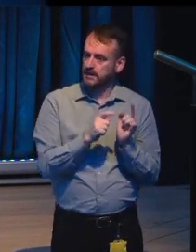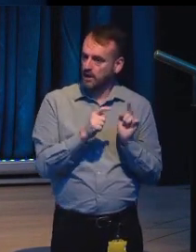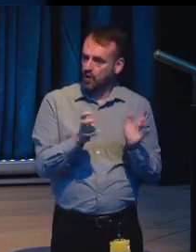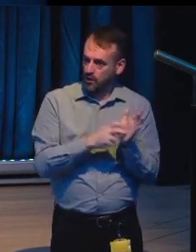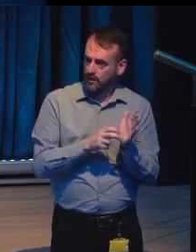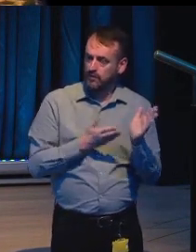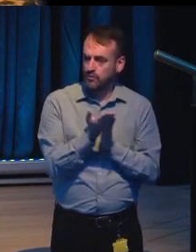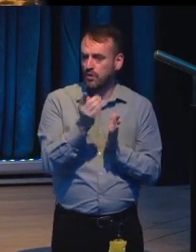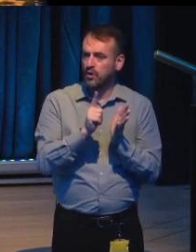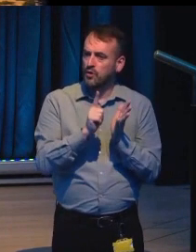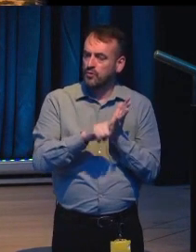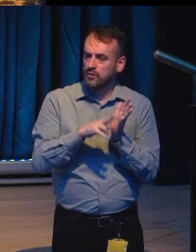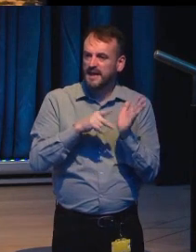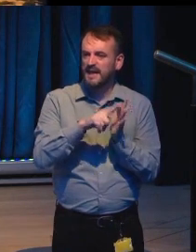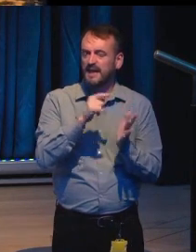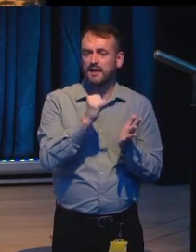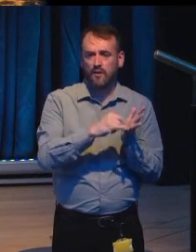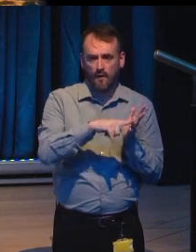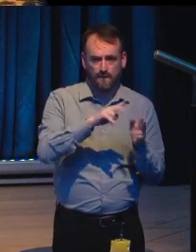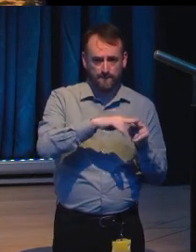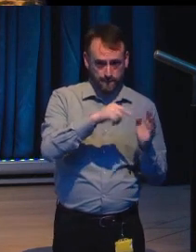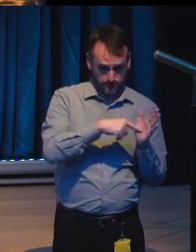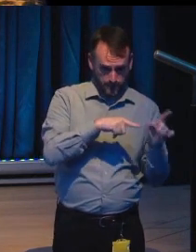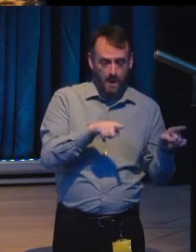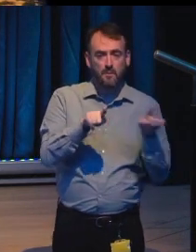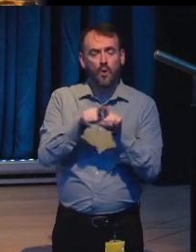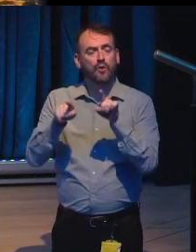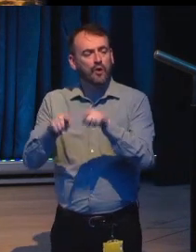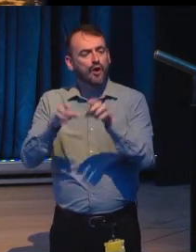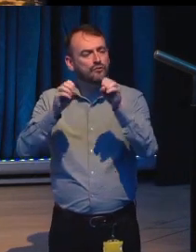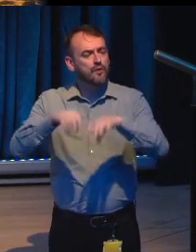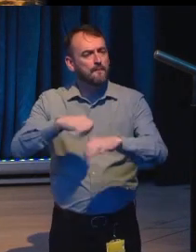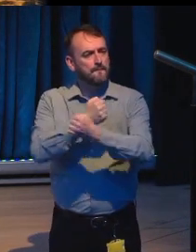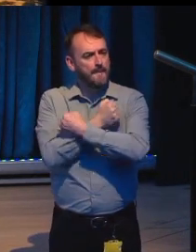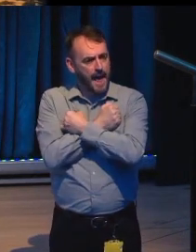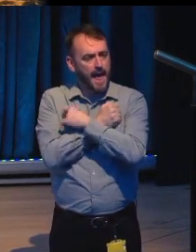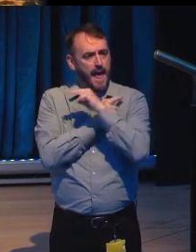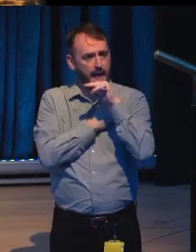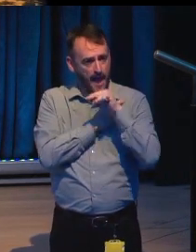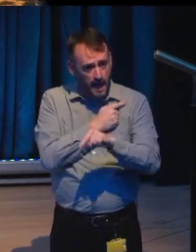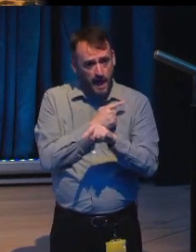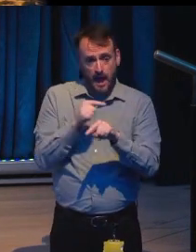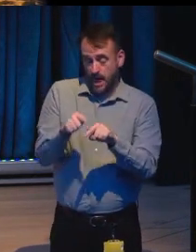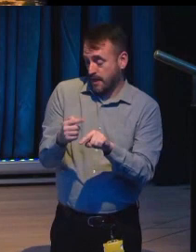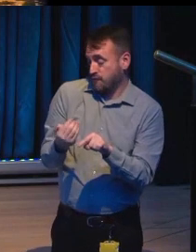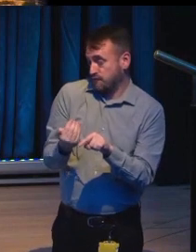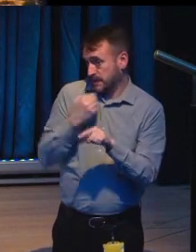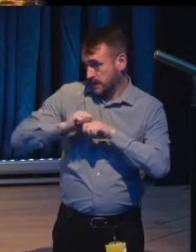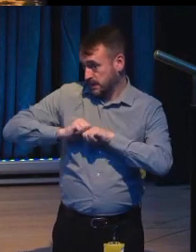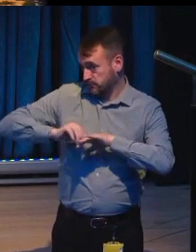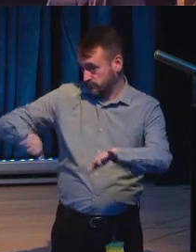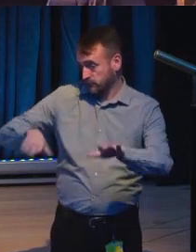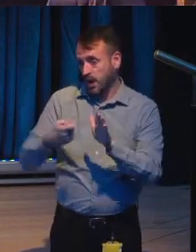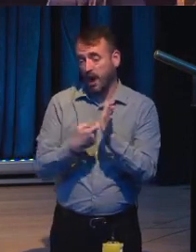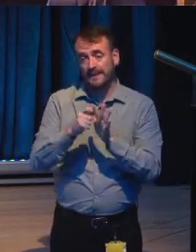taken on a freelance writing role with Drop Bear Bytes, who are producing a recently announced RPG called Broken Roads, which is